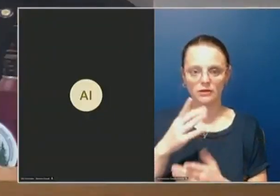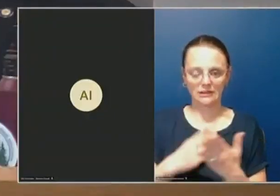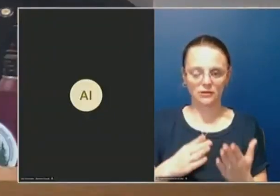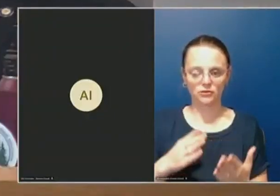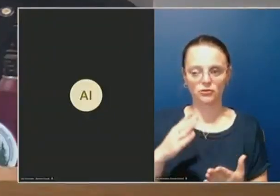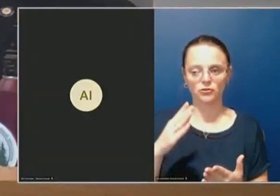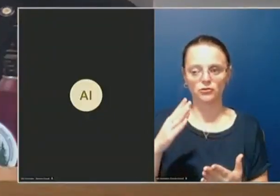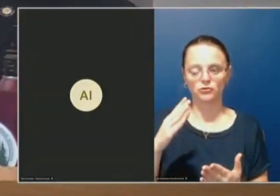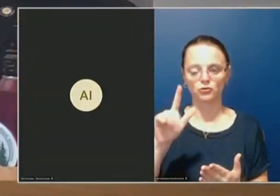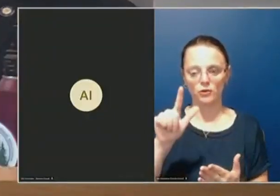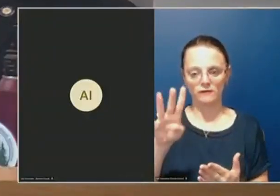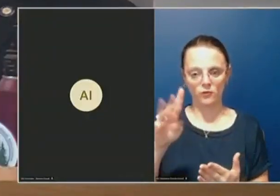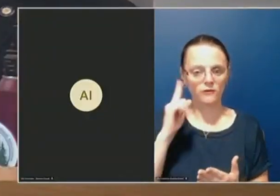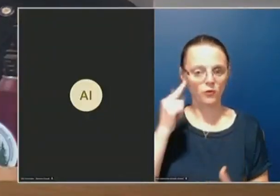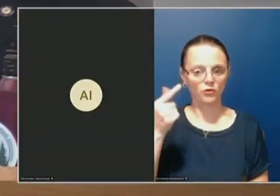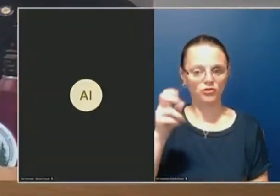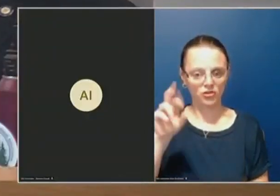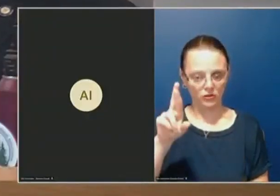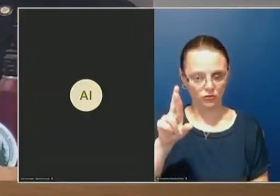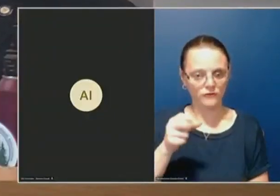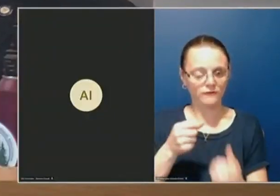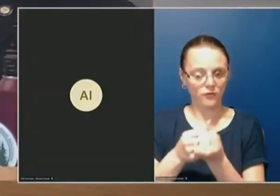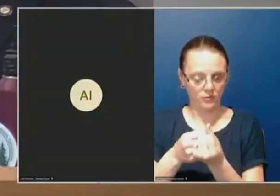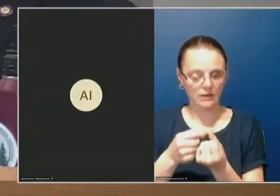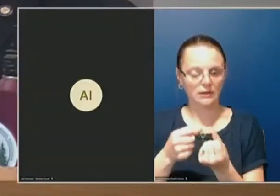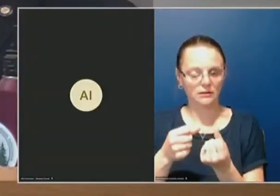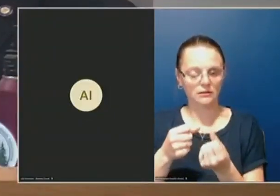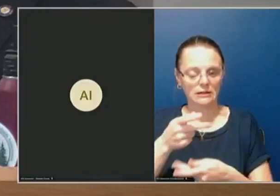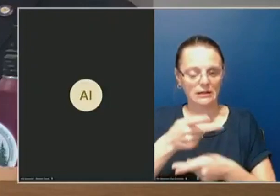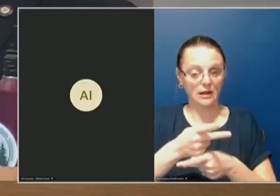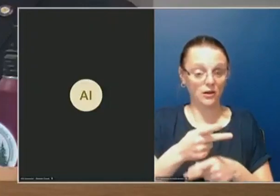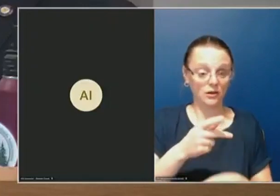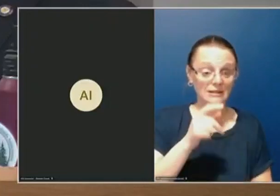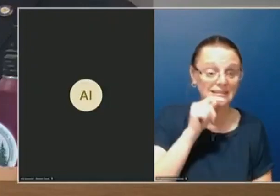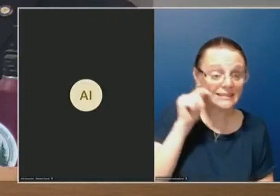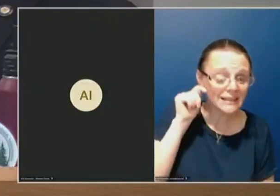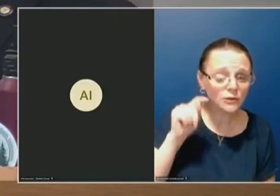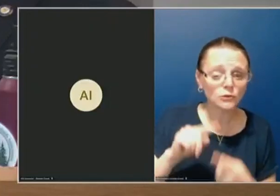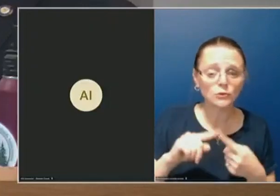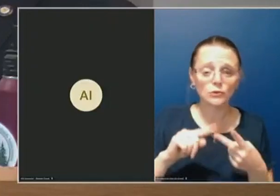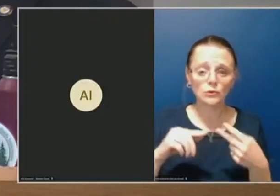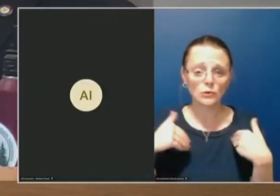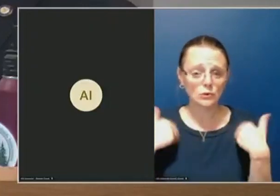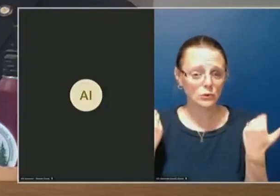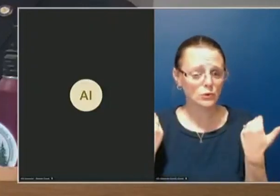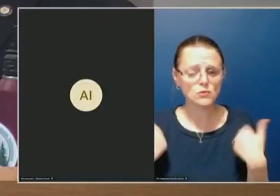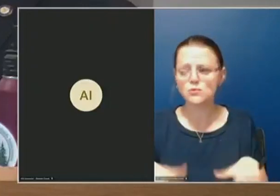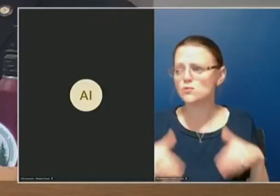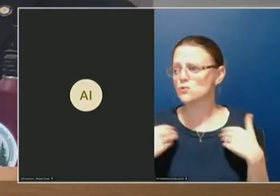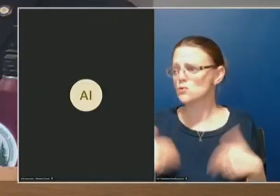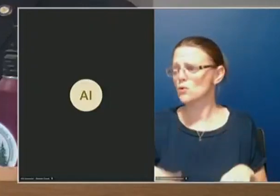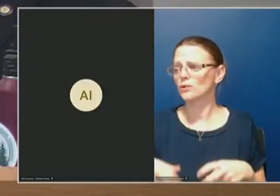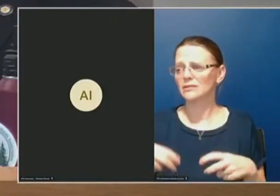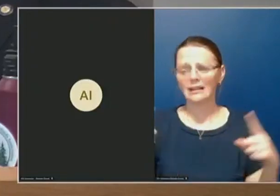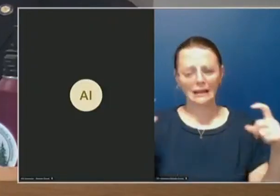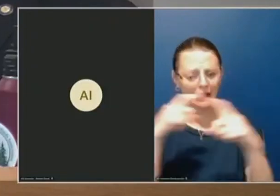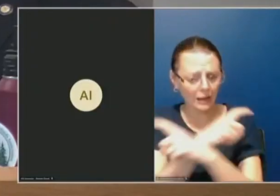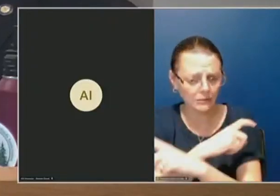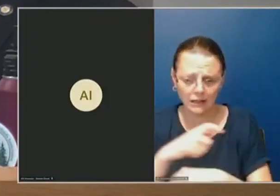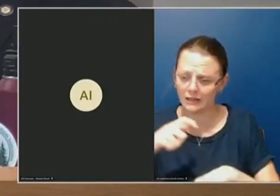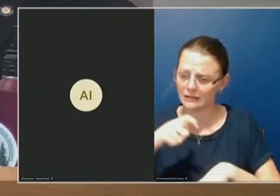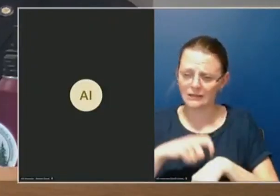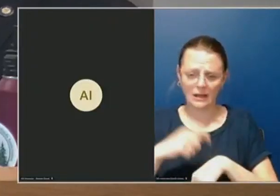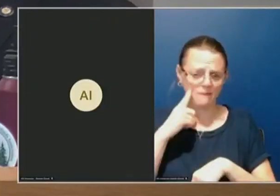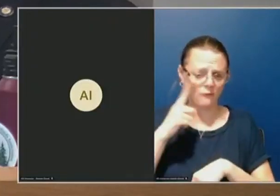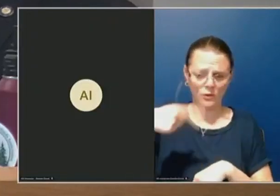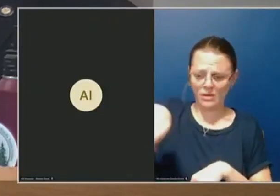care. Teenagers and youth, they are going through troubled times anyway. We all did that.